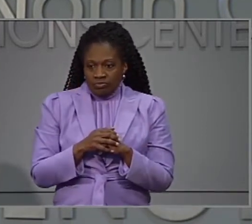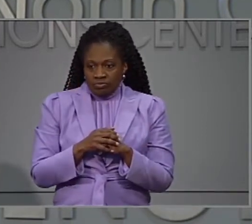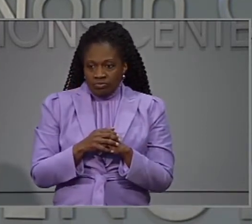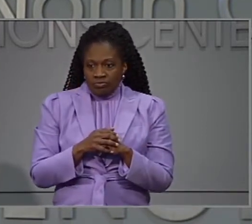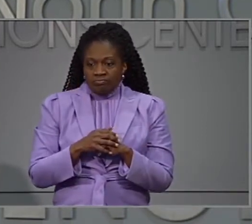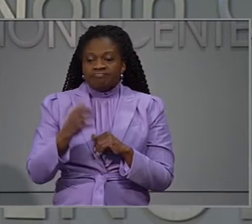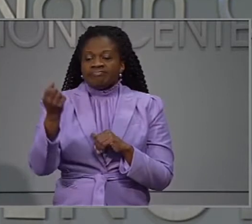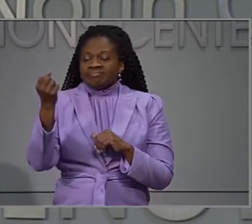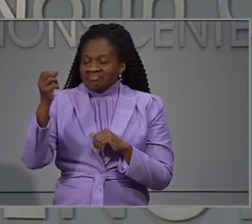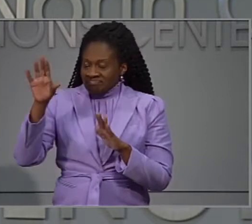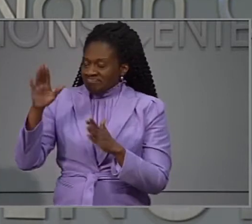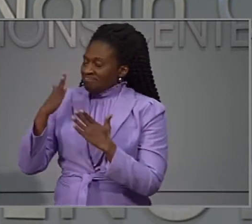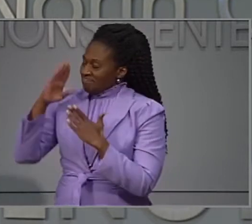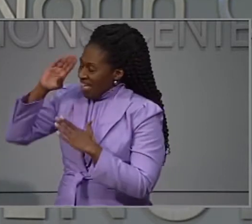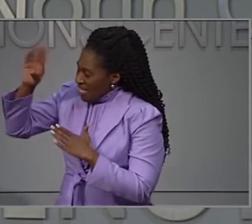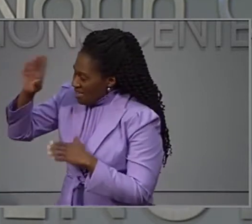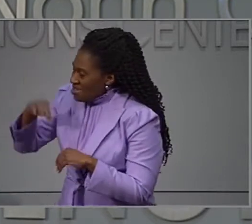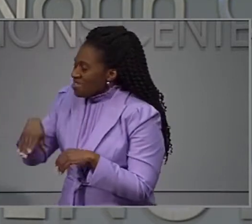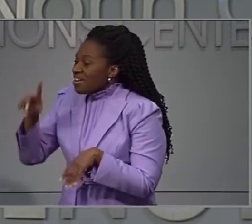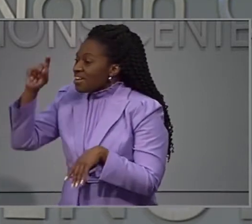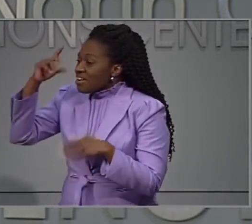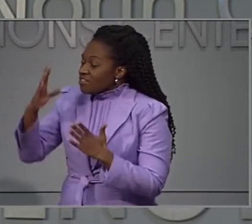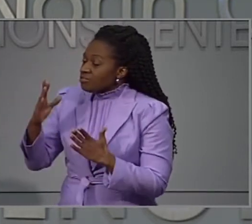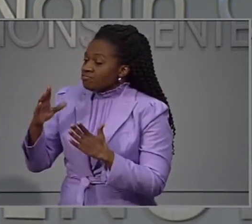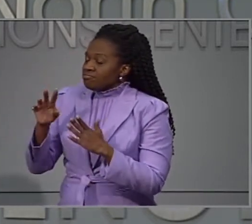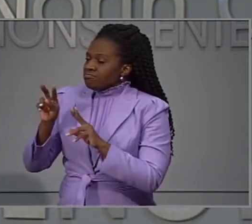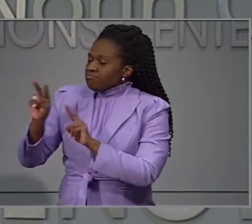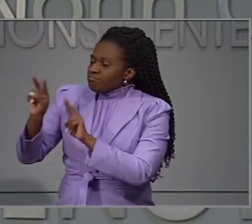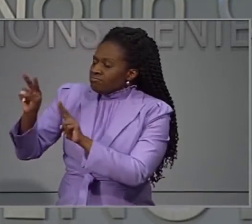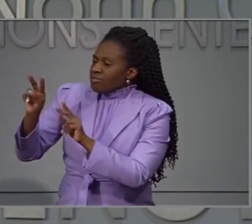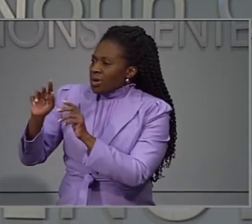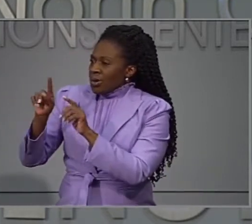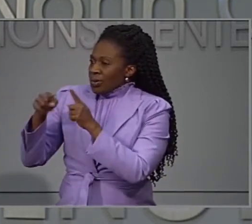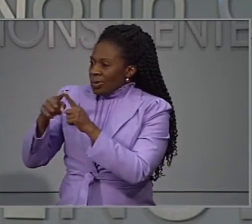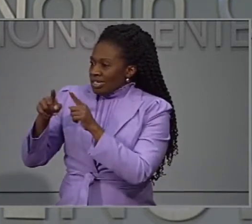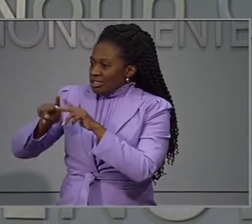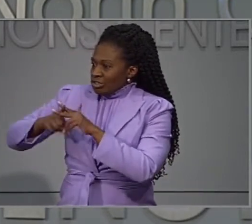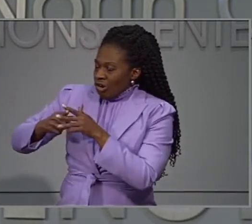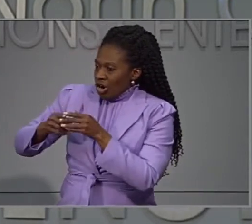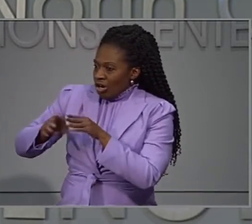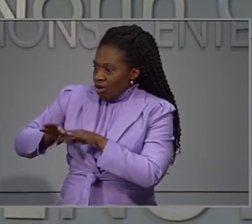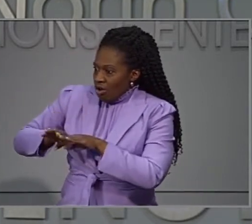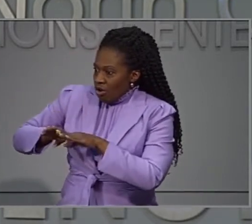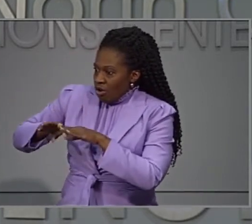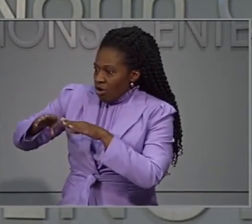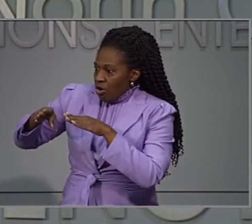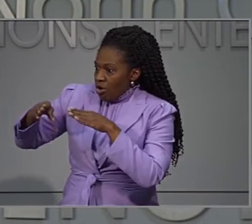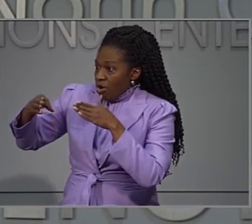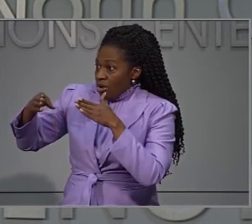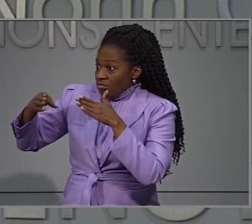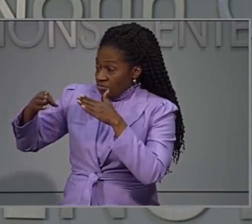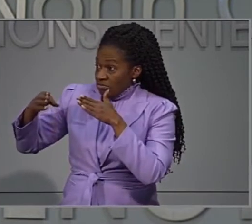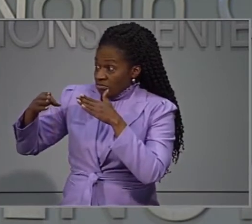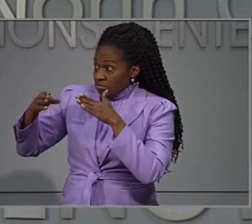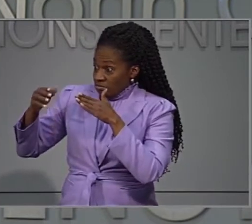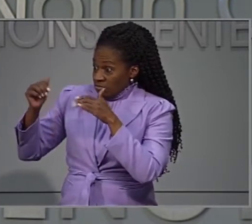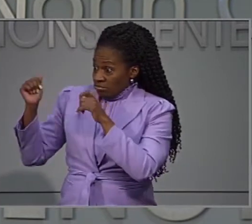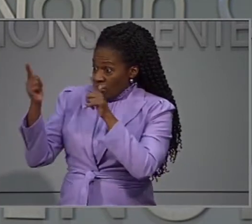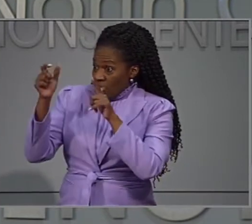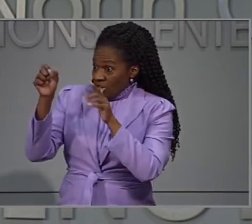Yes, hello. Governor, looking forward to when we're able to start reopening. Will everyone in the state be on the